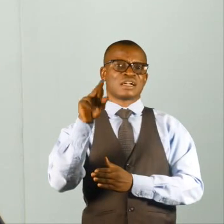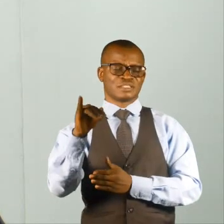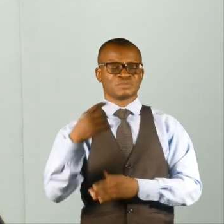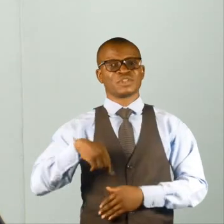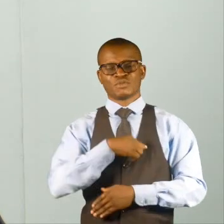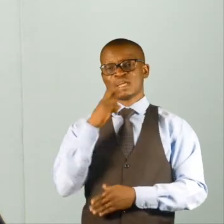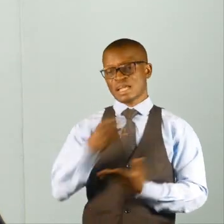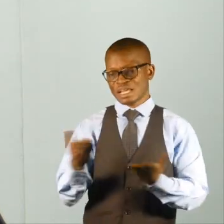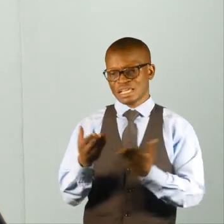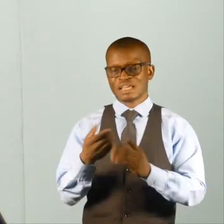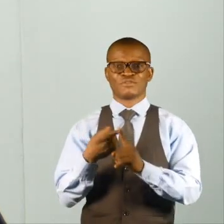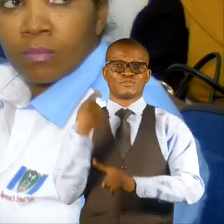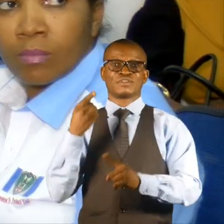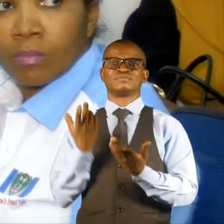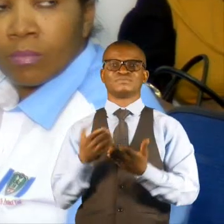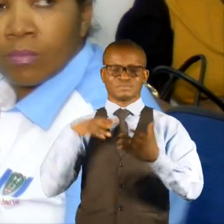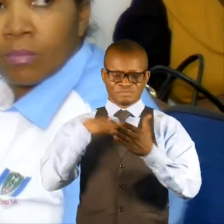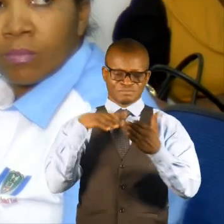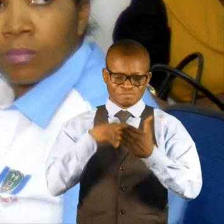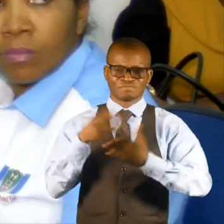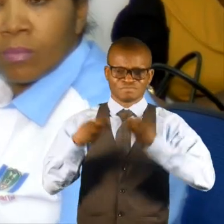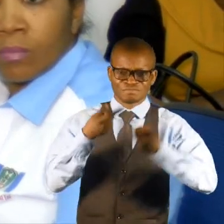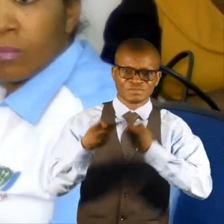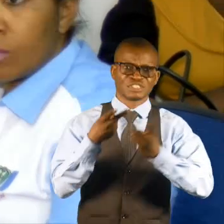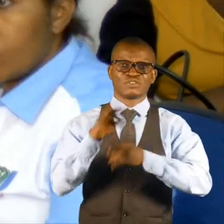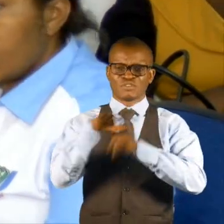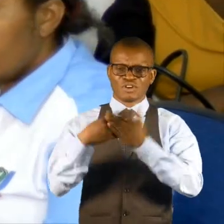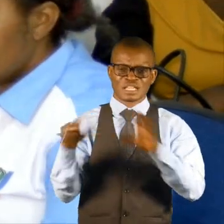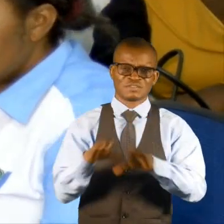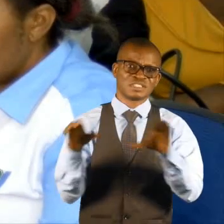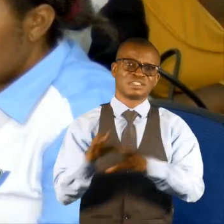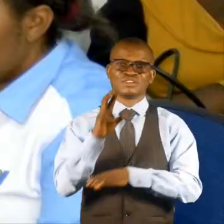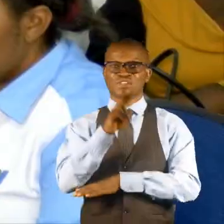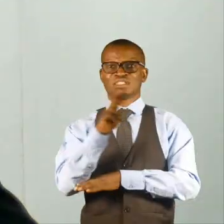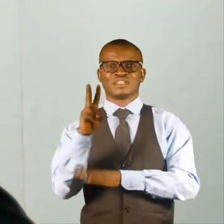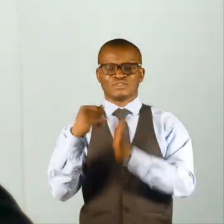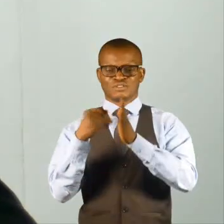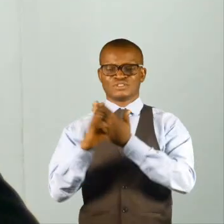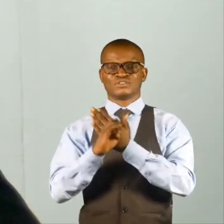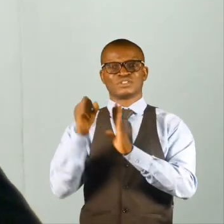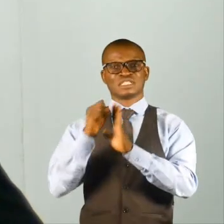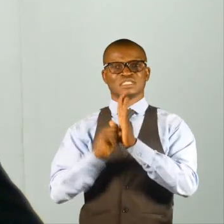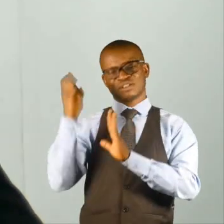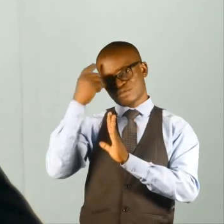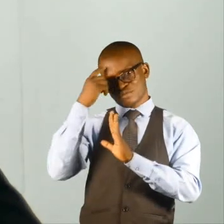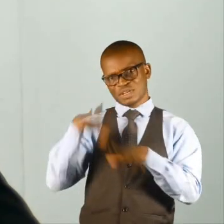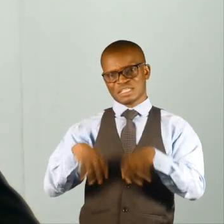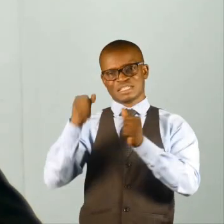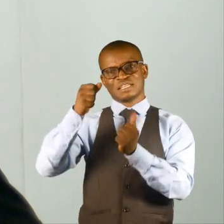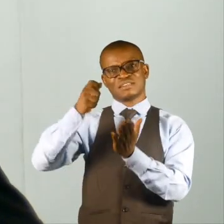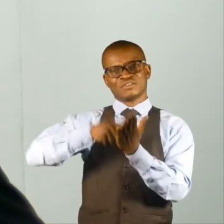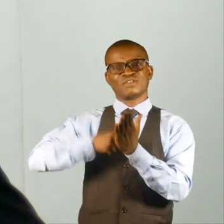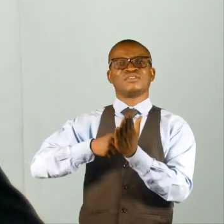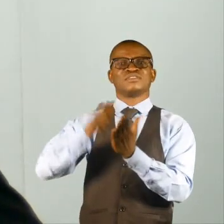Abdullahi Zakari. We are here for a study tour of the activities of VAP. 22nd June, the state government signed it to law.